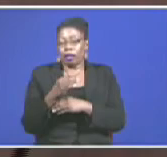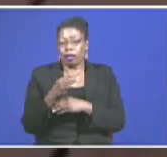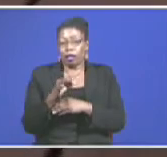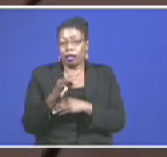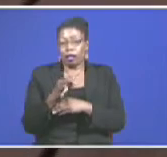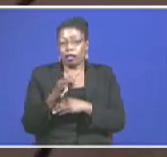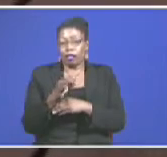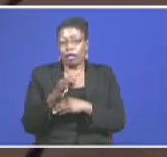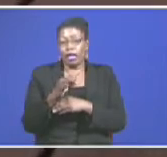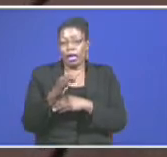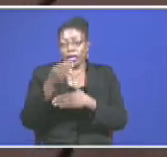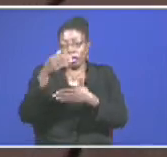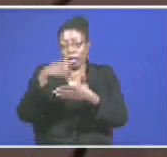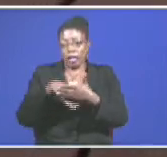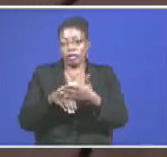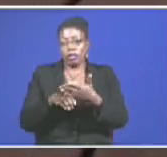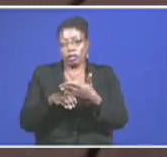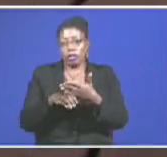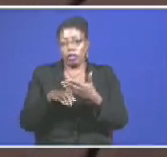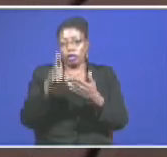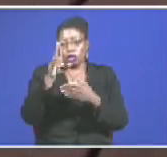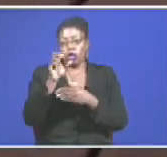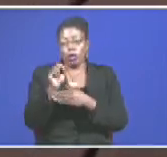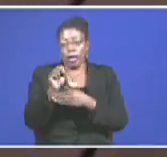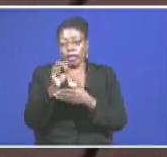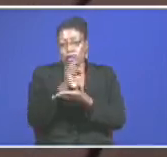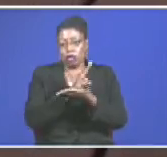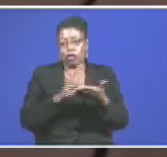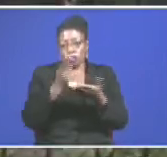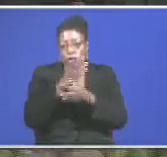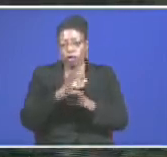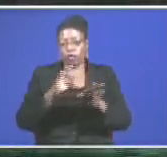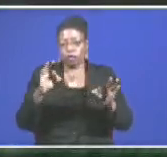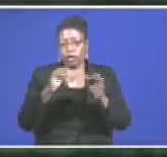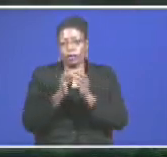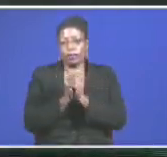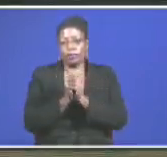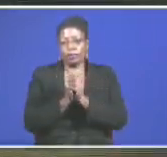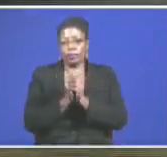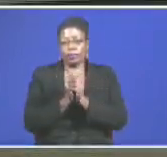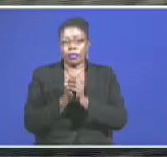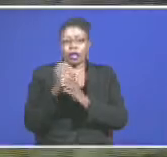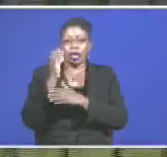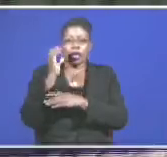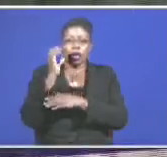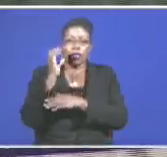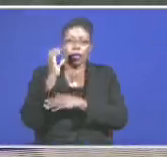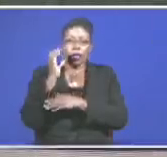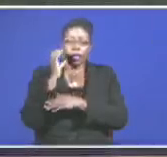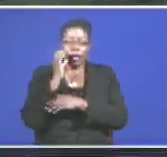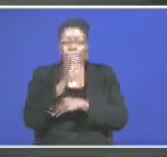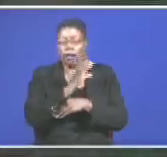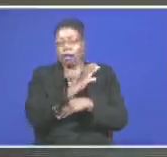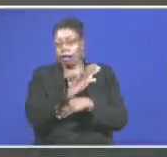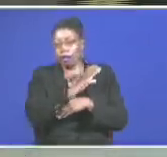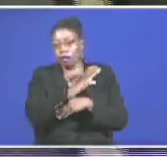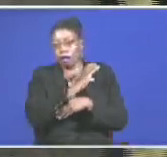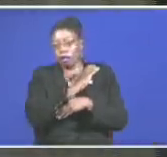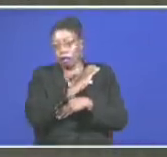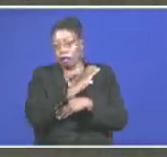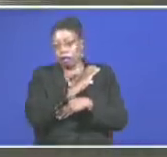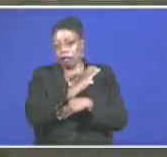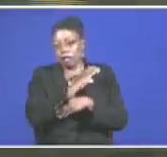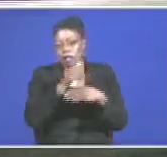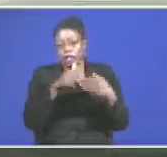and into U.S. University free of charge. So that's what it's all about. Carrie Cartwright has led the Bahamas women's tennis team at